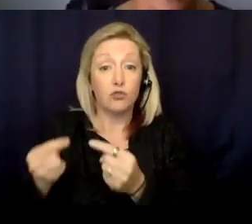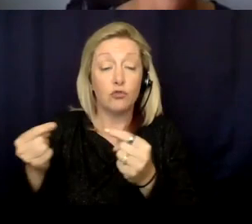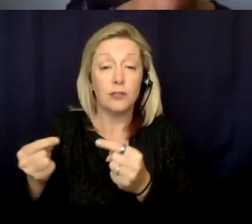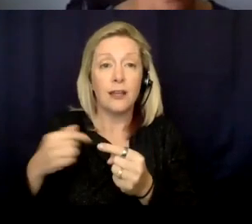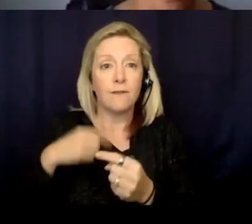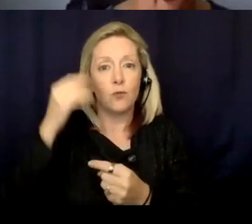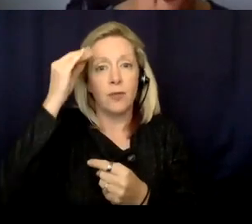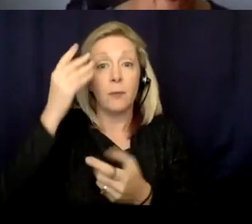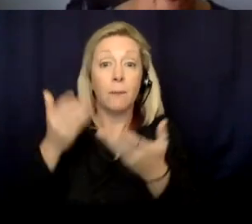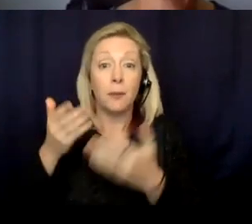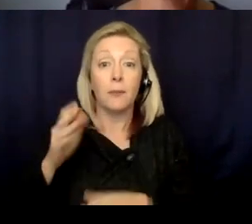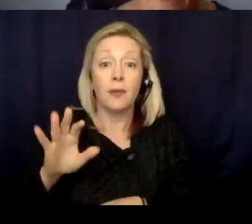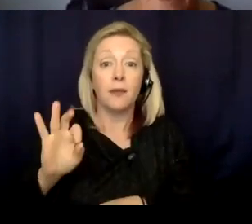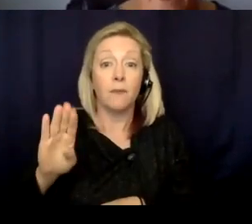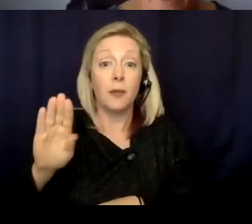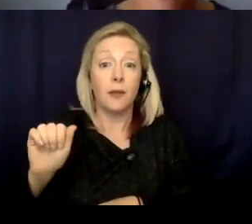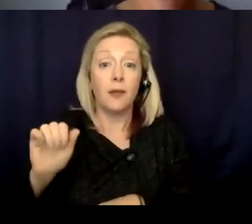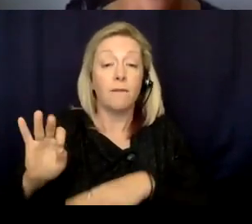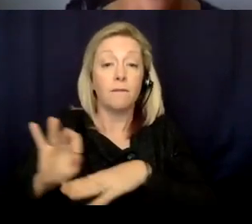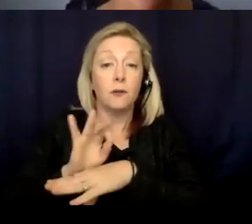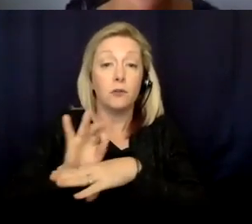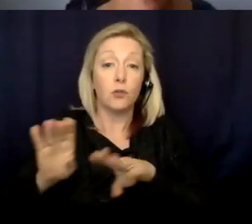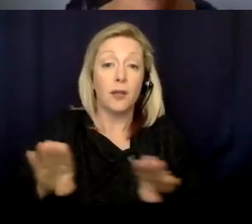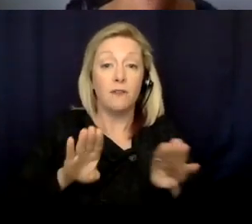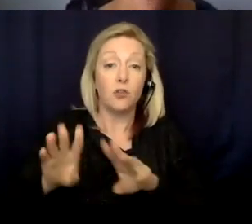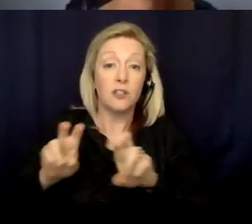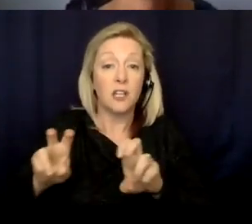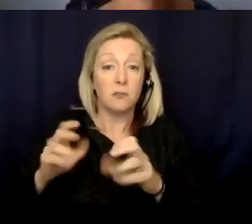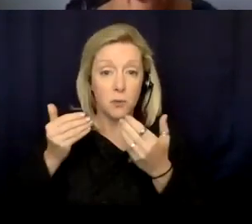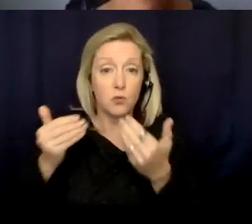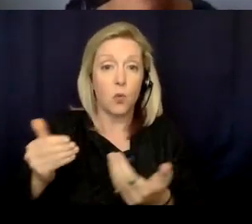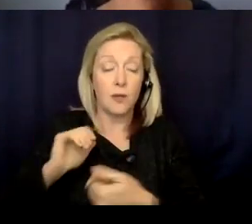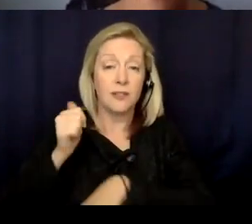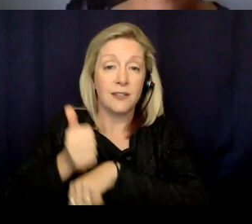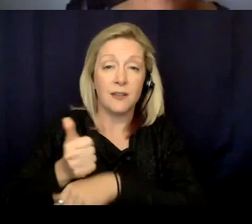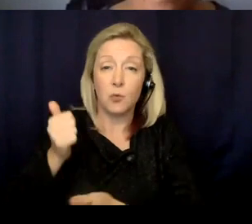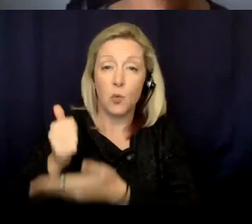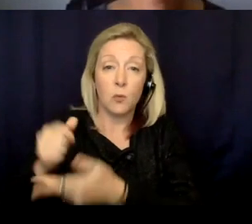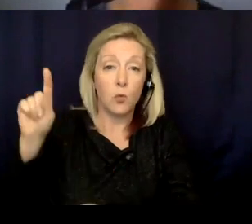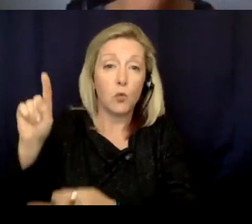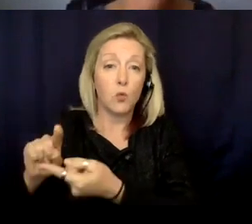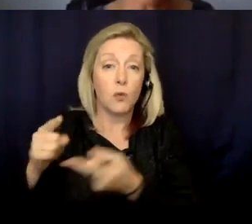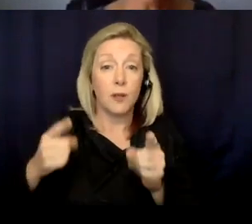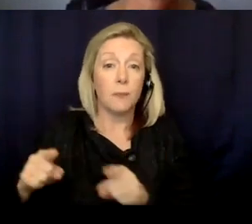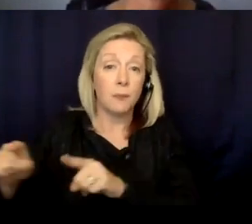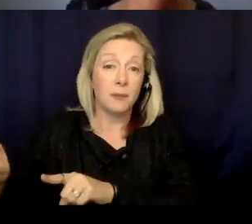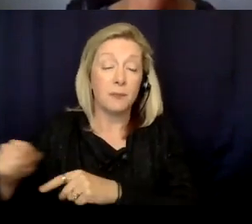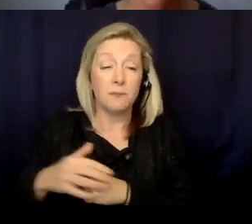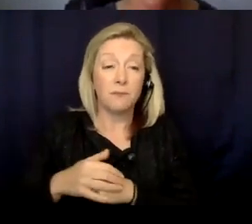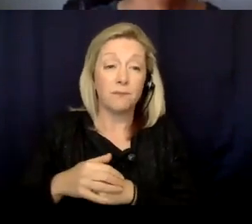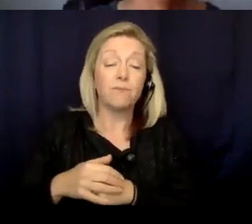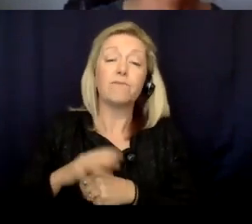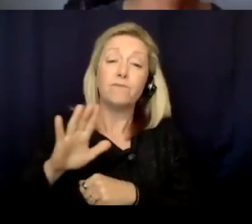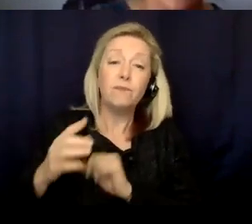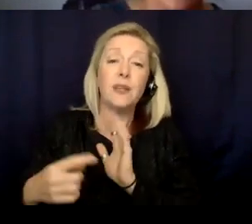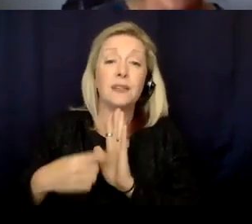a functional behavior assessment and think about how we can prevent that. But sometimes a kid